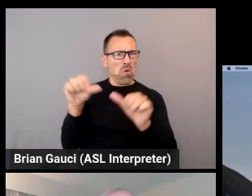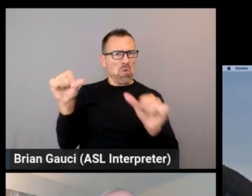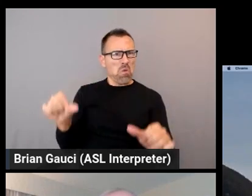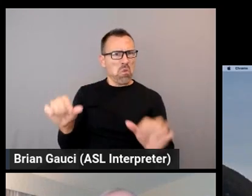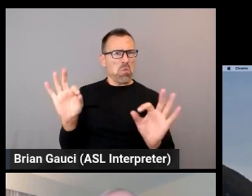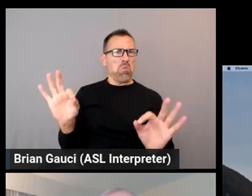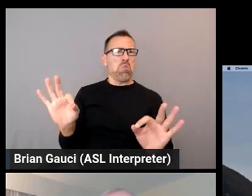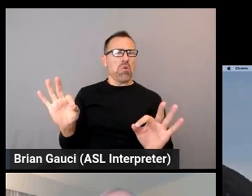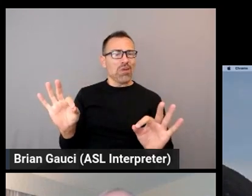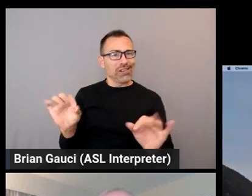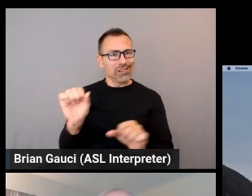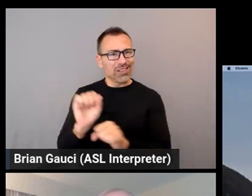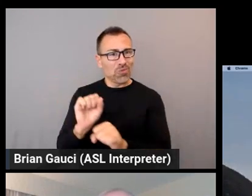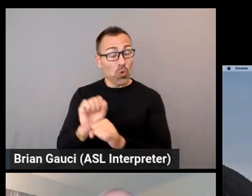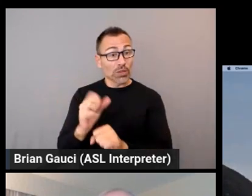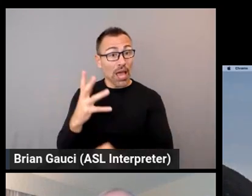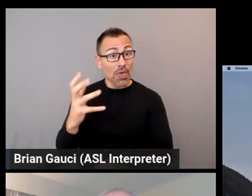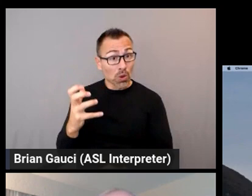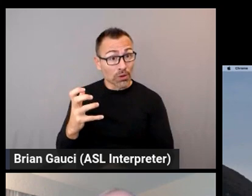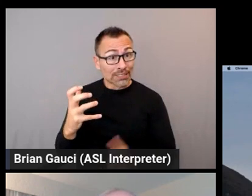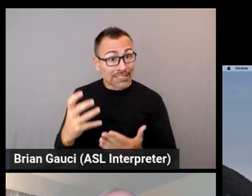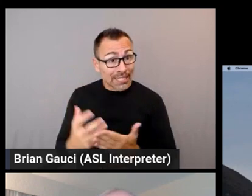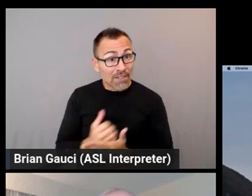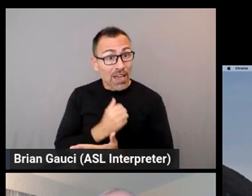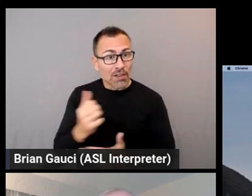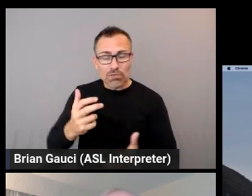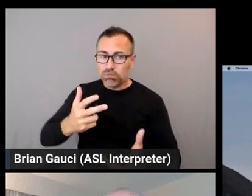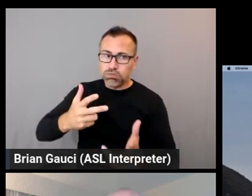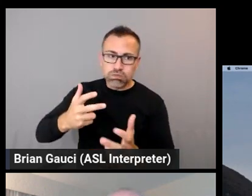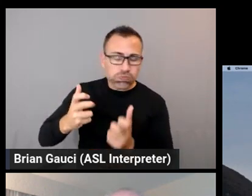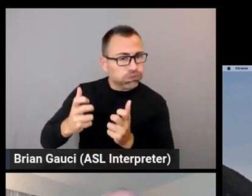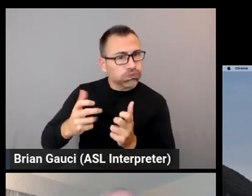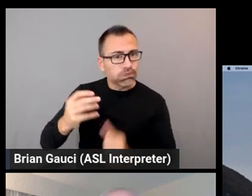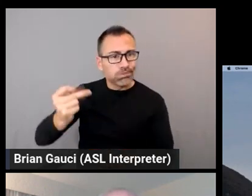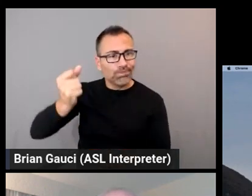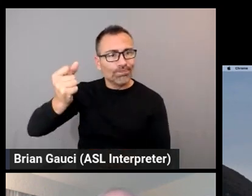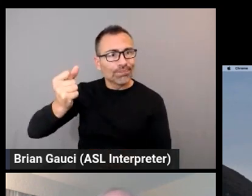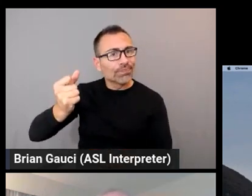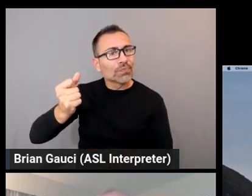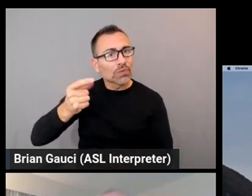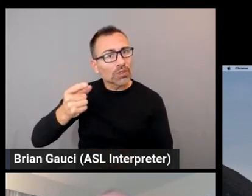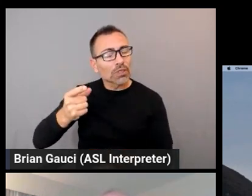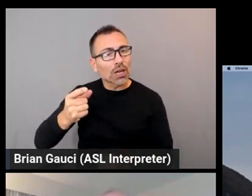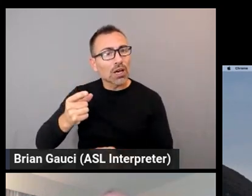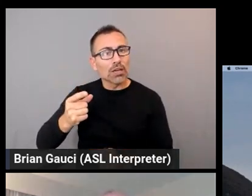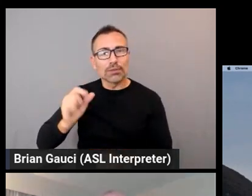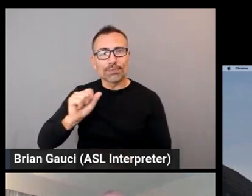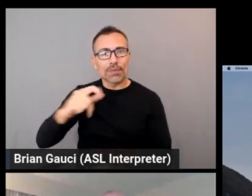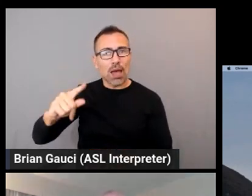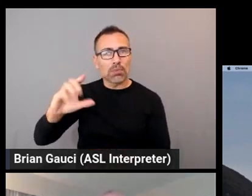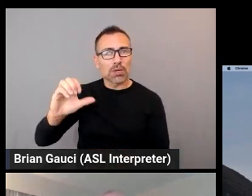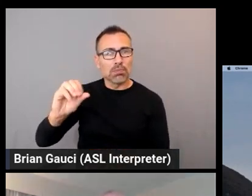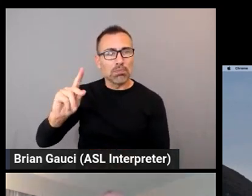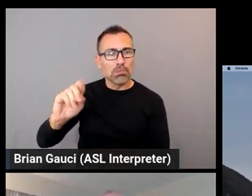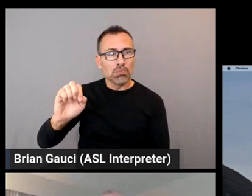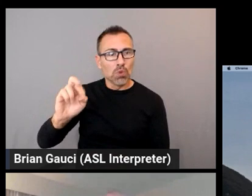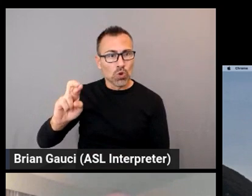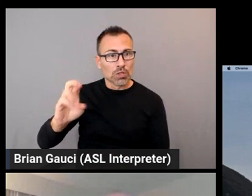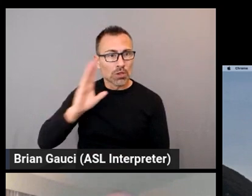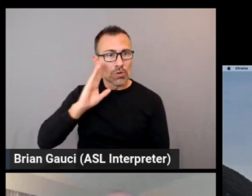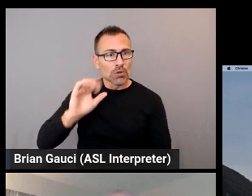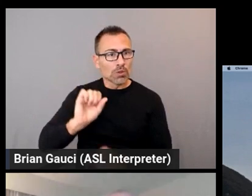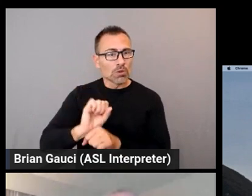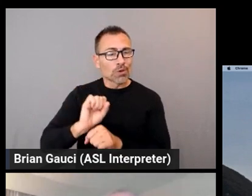already works, and they want to take advantage of the speed and rapidness that Application Composer can work for them, using something